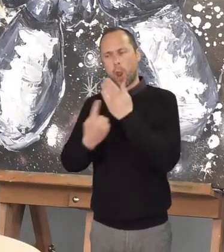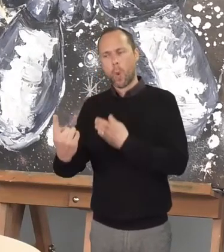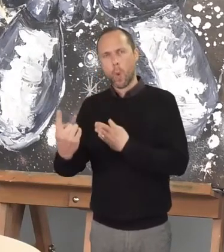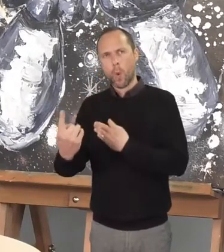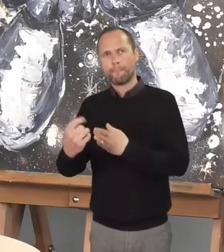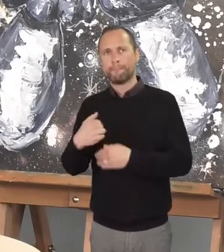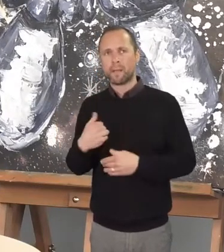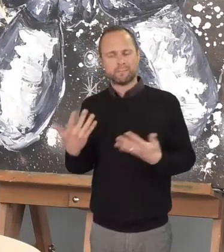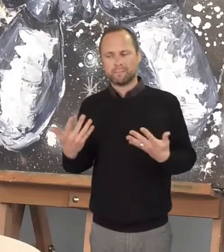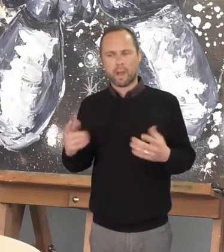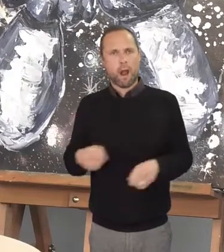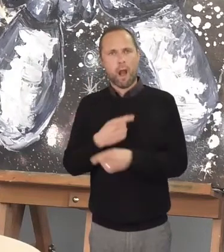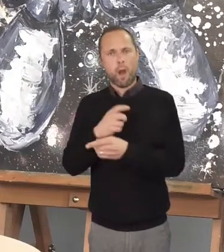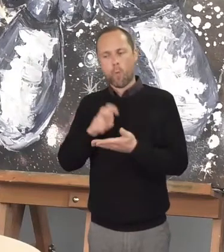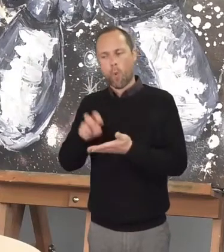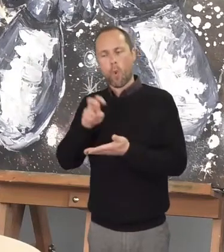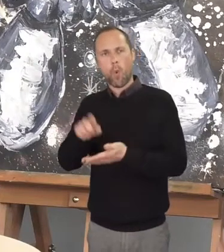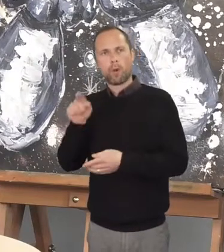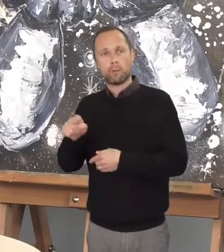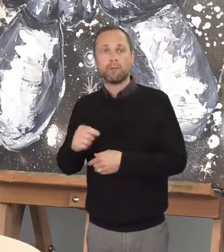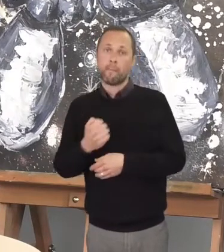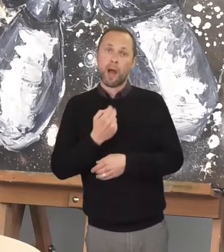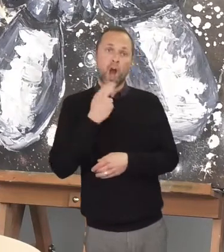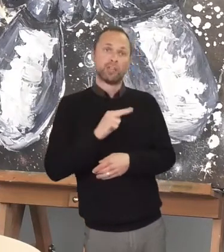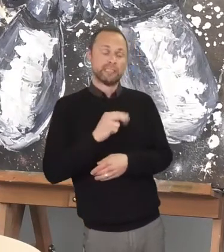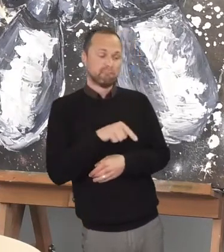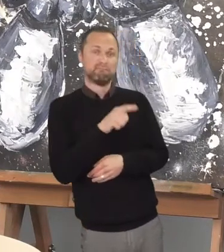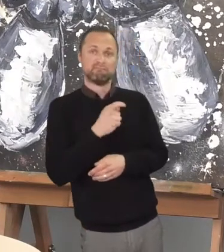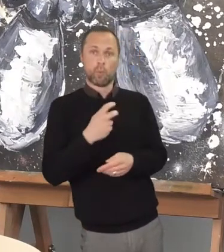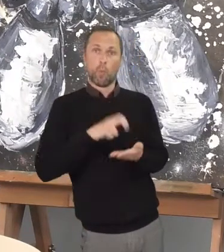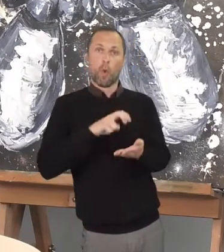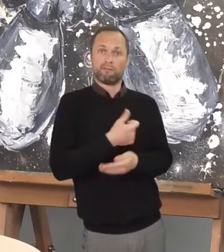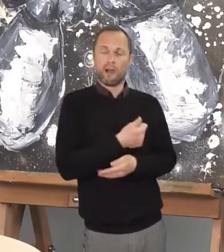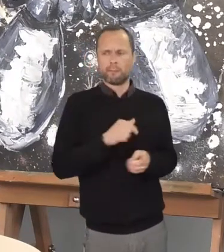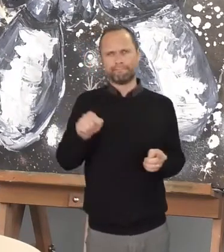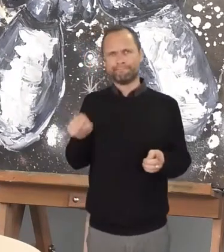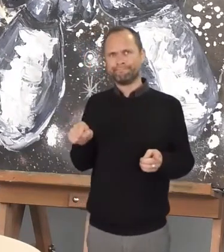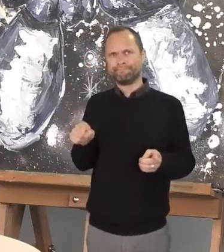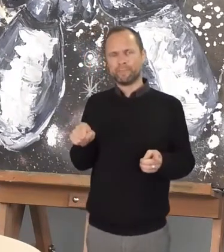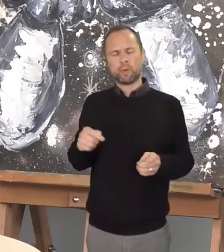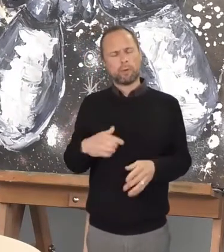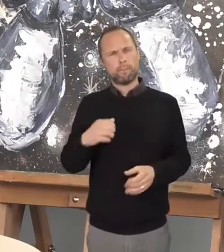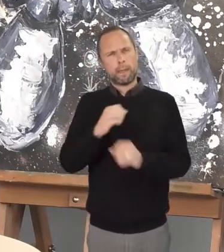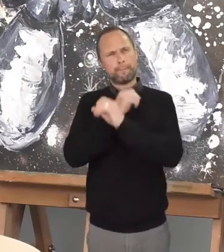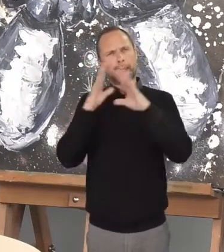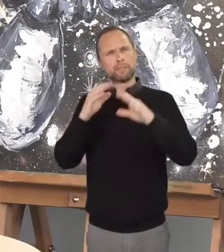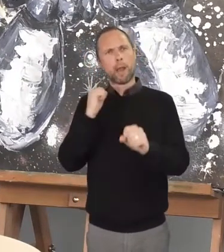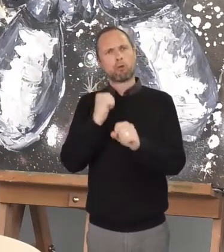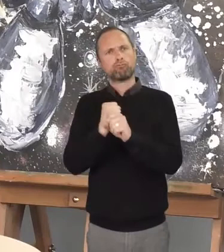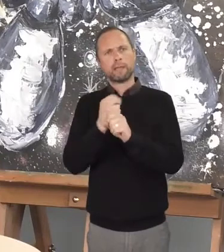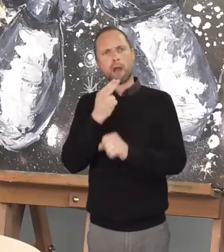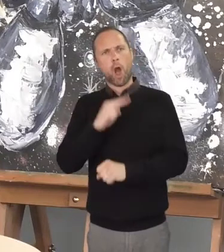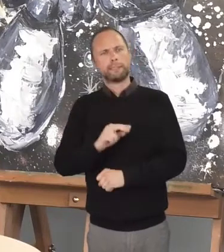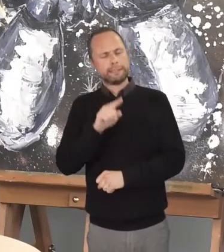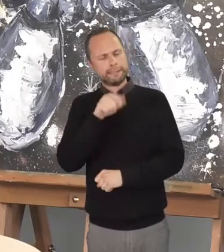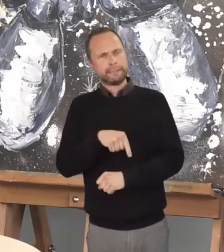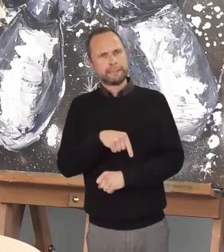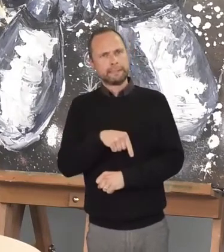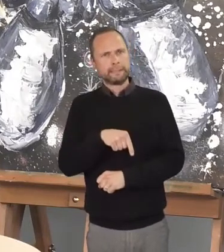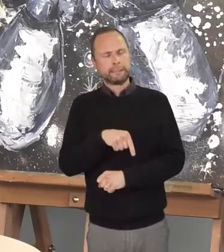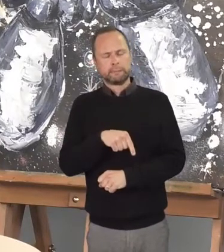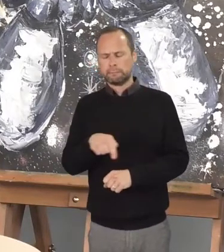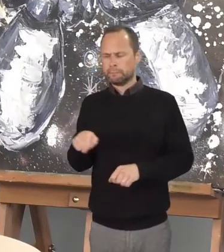walk. And I suppose because I had this picture of my great aunt in my mind, when I heard her